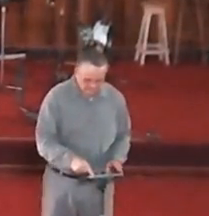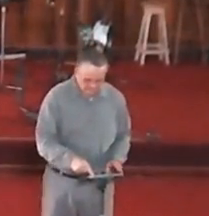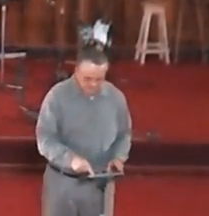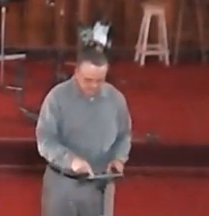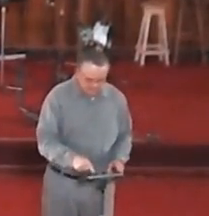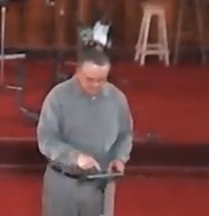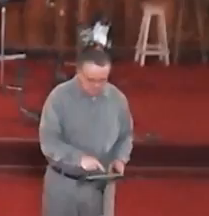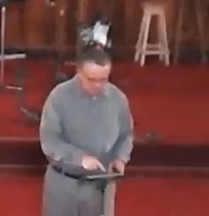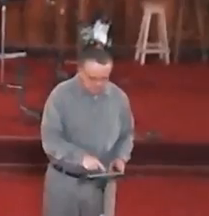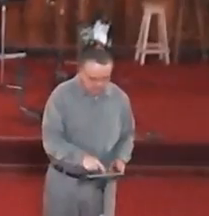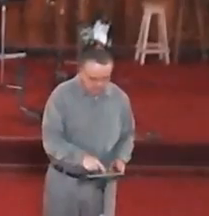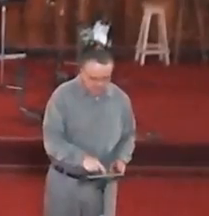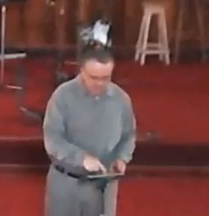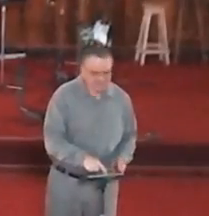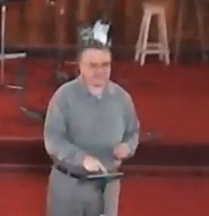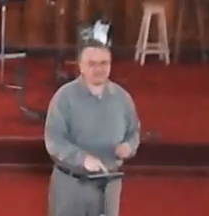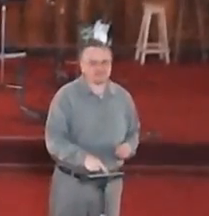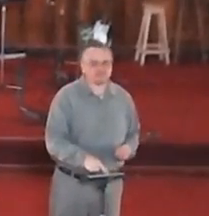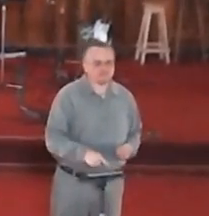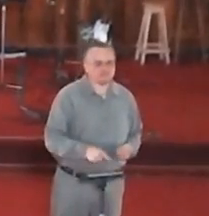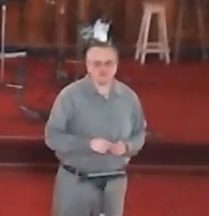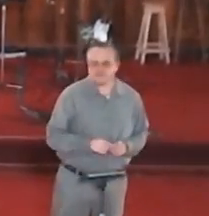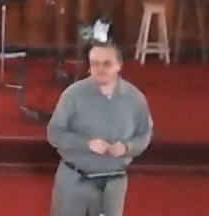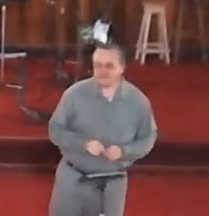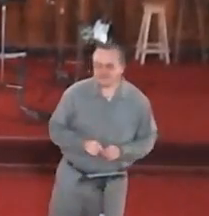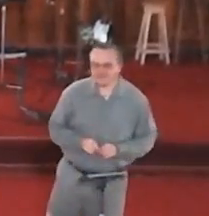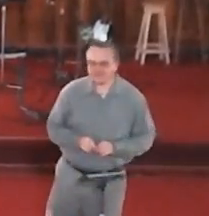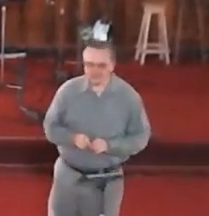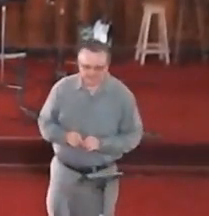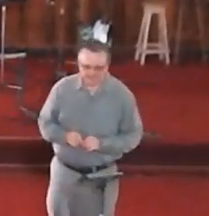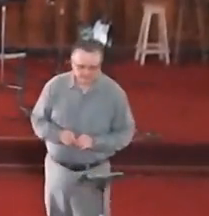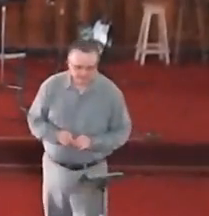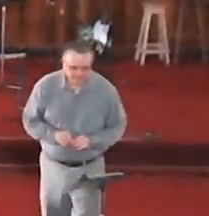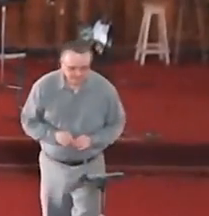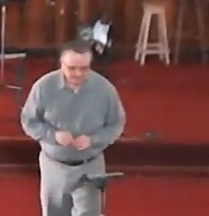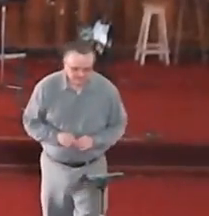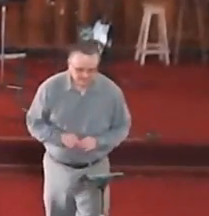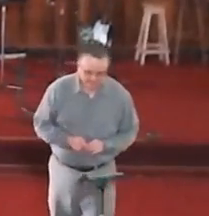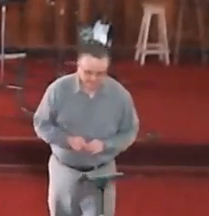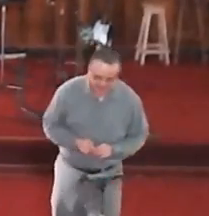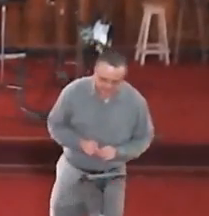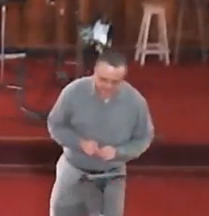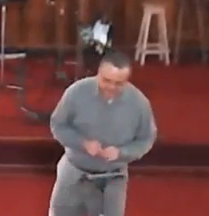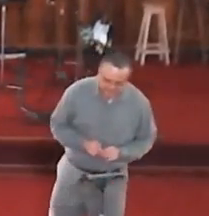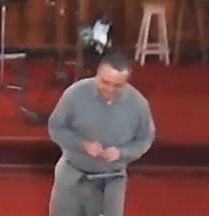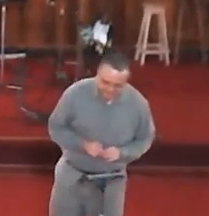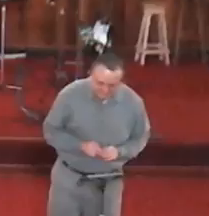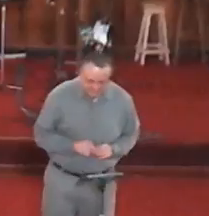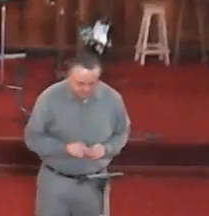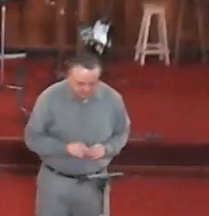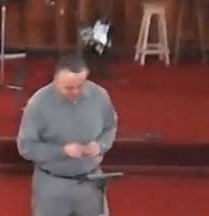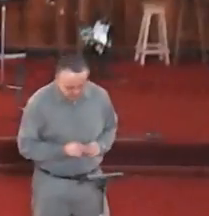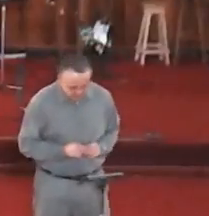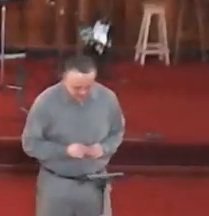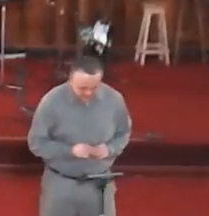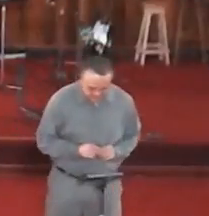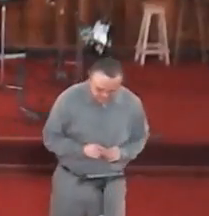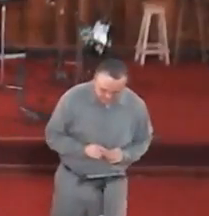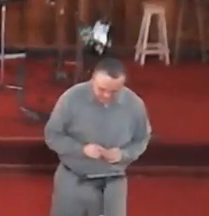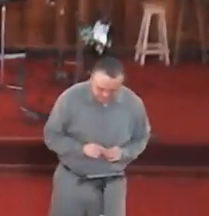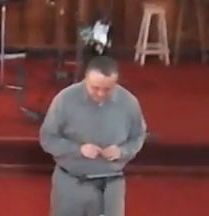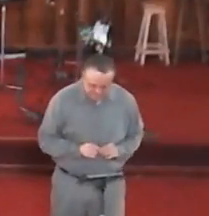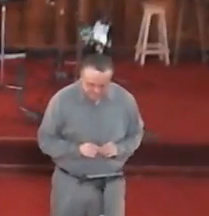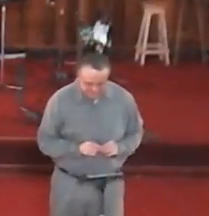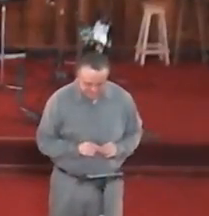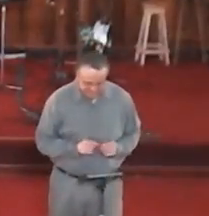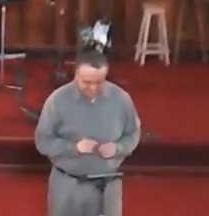evangelized. Después, ¿cuál sigue? What's next? enseñanza, o yo tengo una antes de